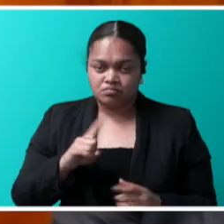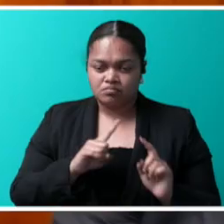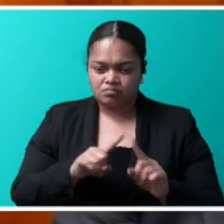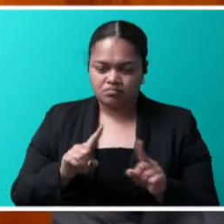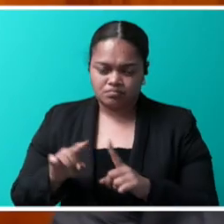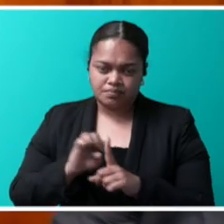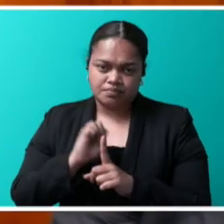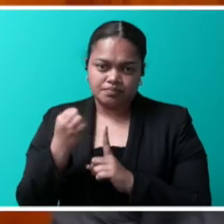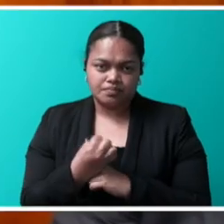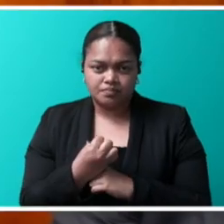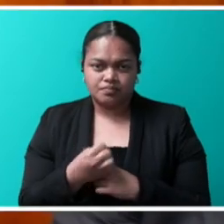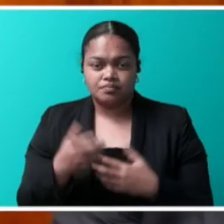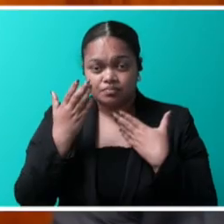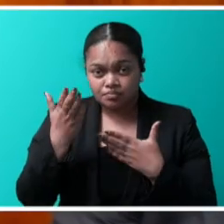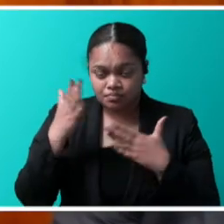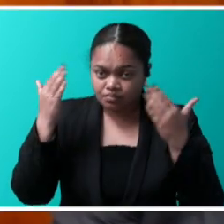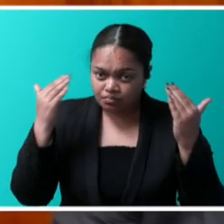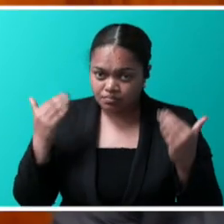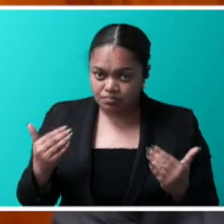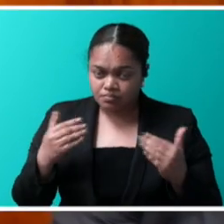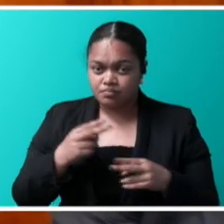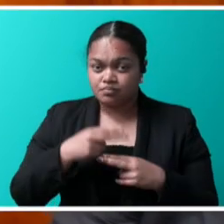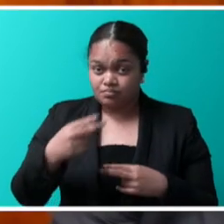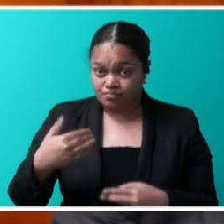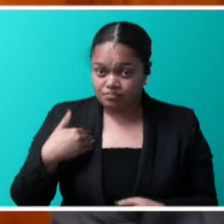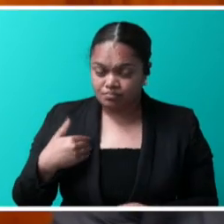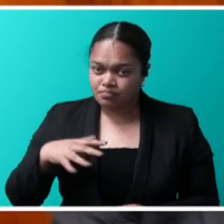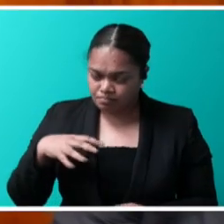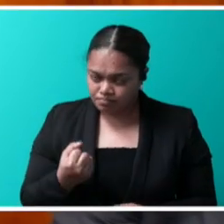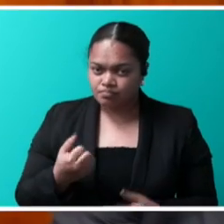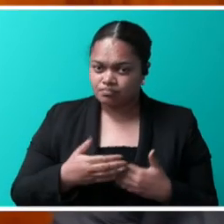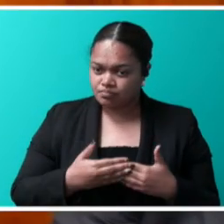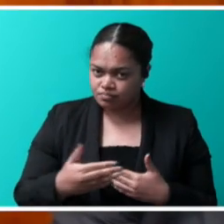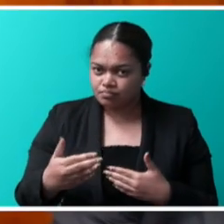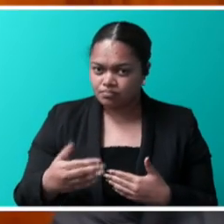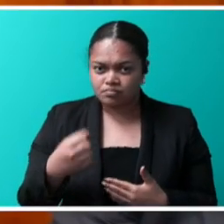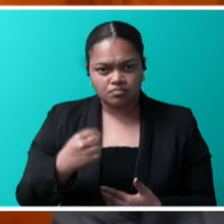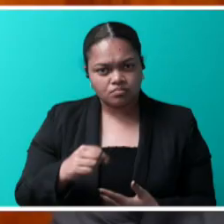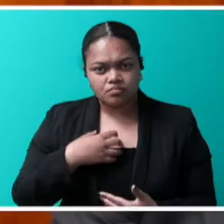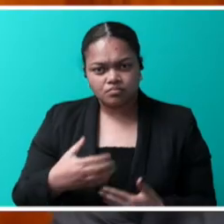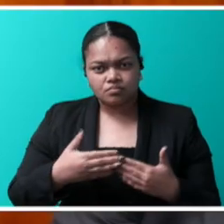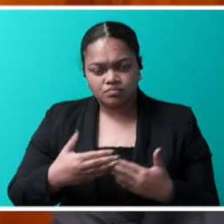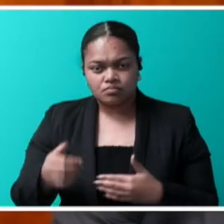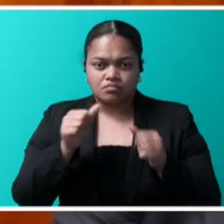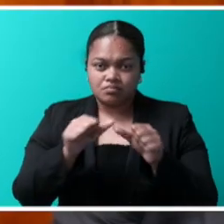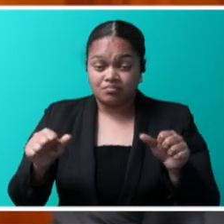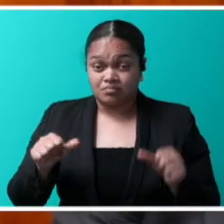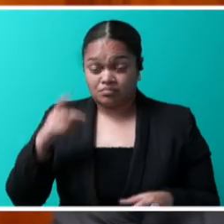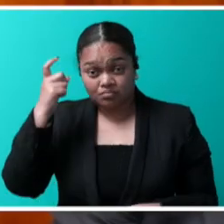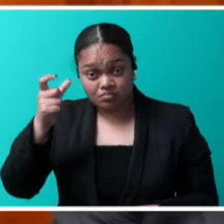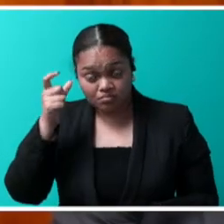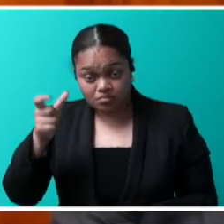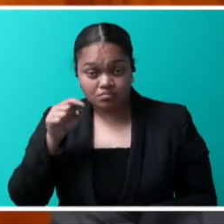environment. Honourable Speaker, sir, plant health must no longer be viewed as an agricultural concern. It is